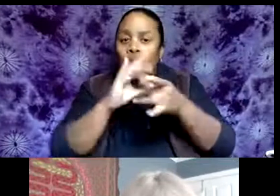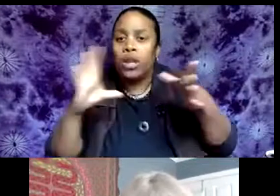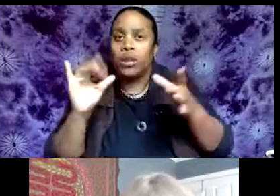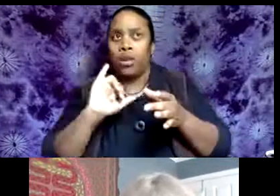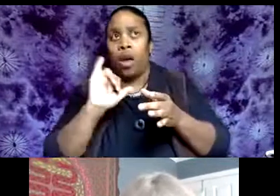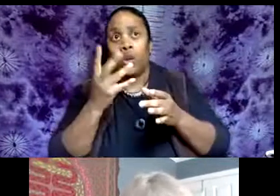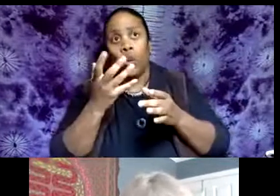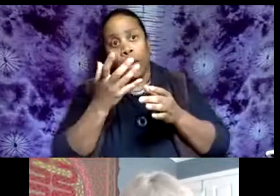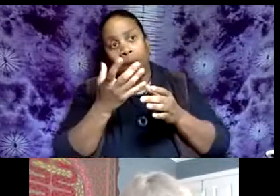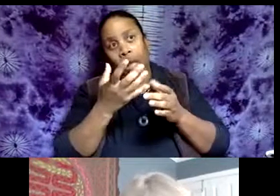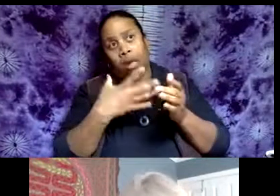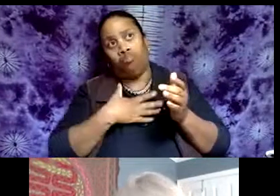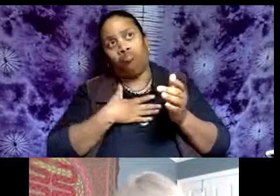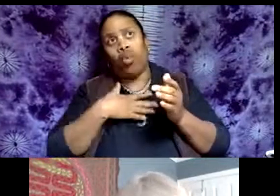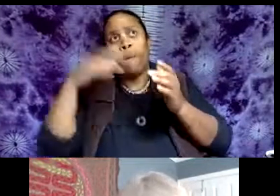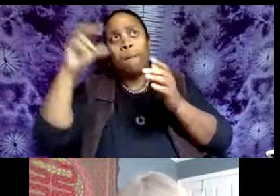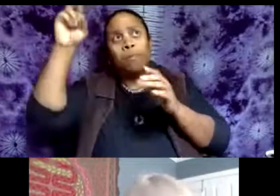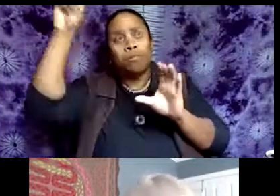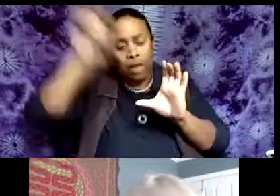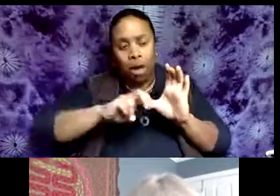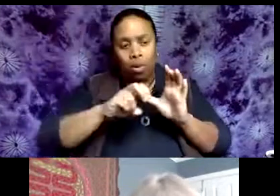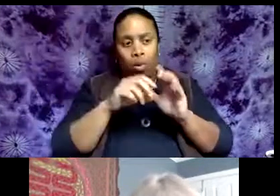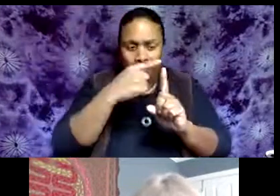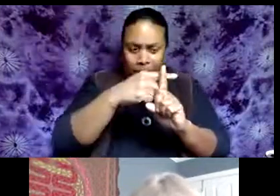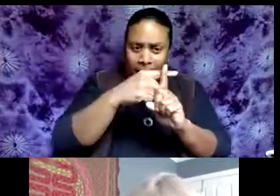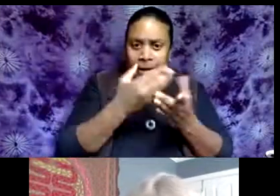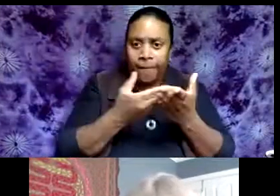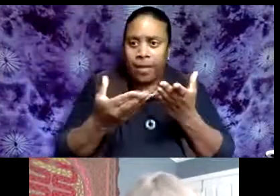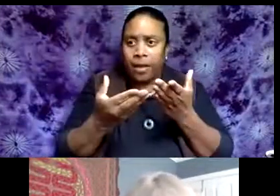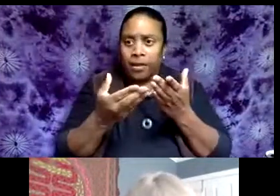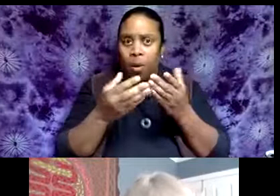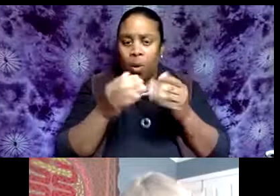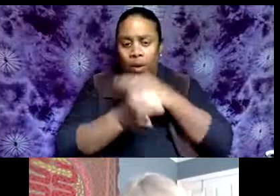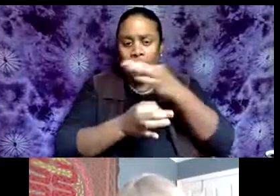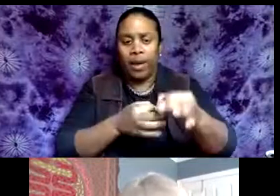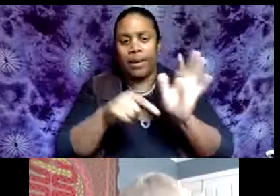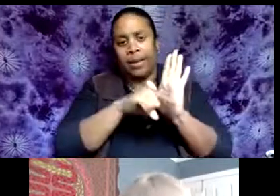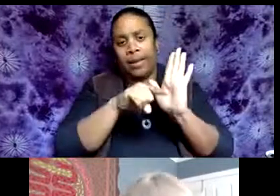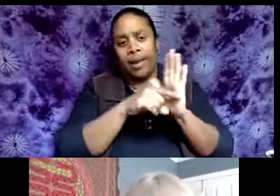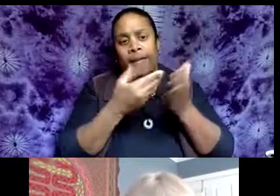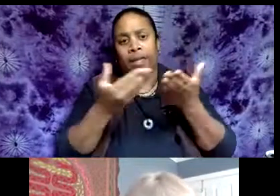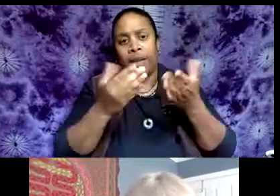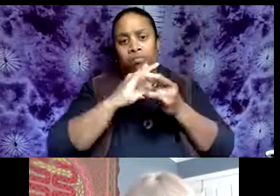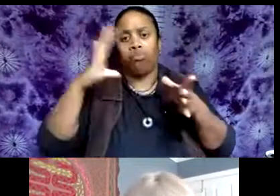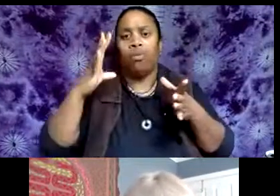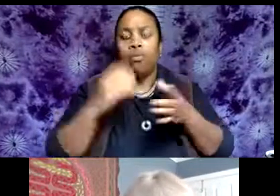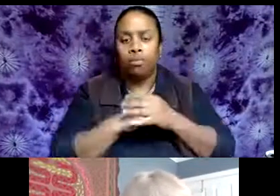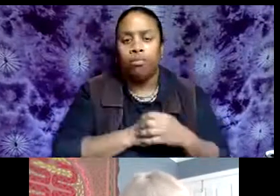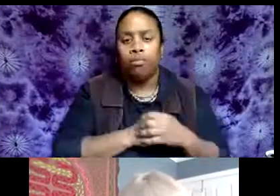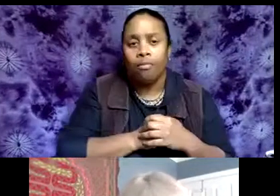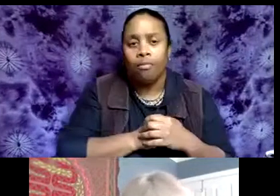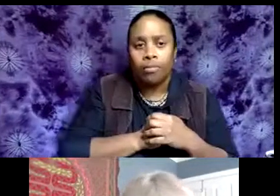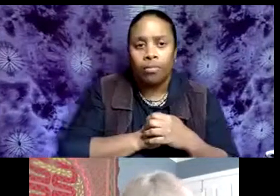and the opposite of what you're releasing, so that we fill that void instead of we're still looking for something else and searching